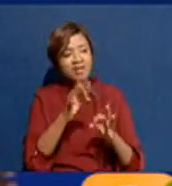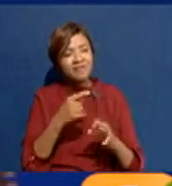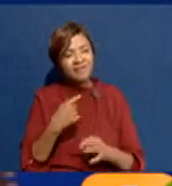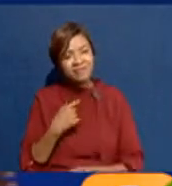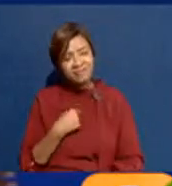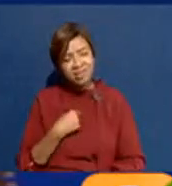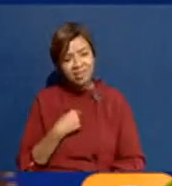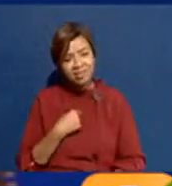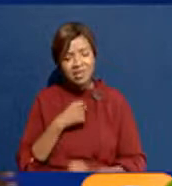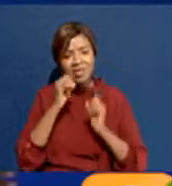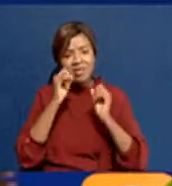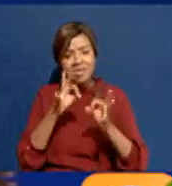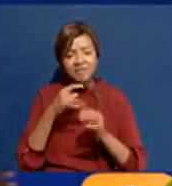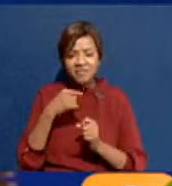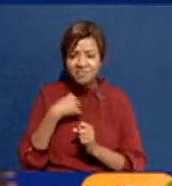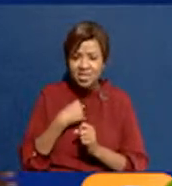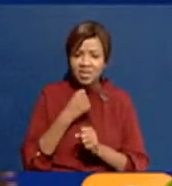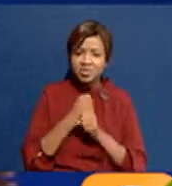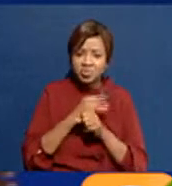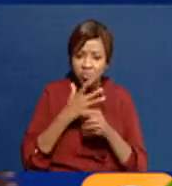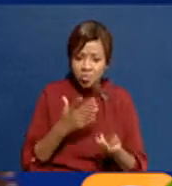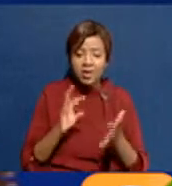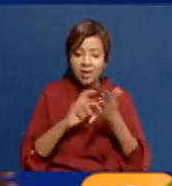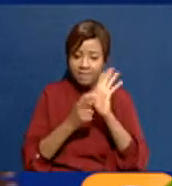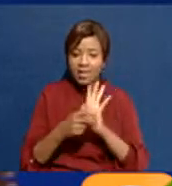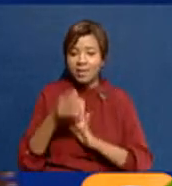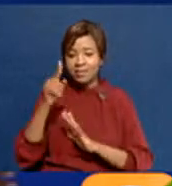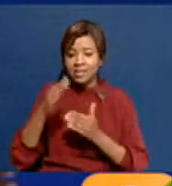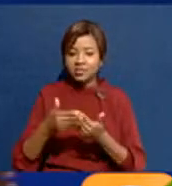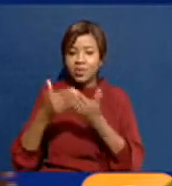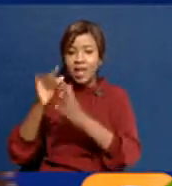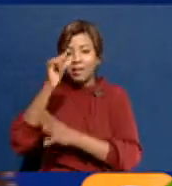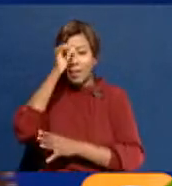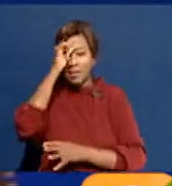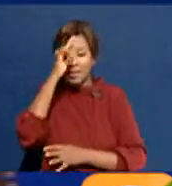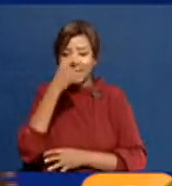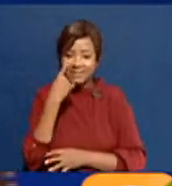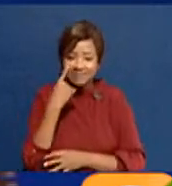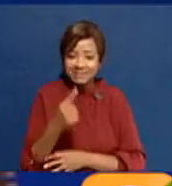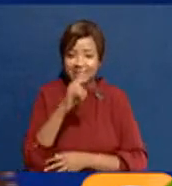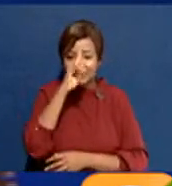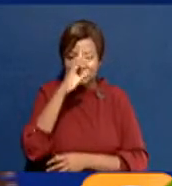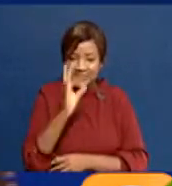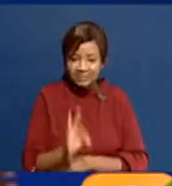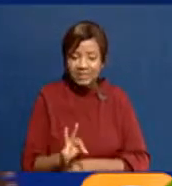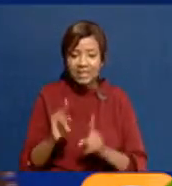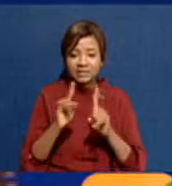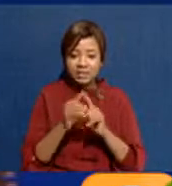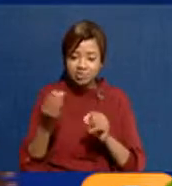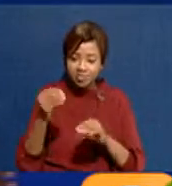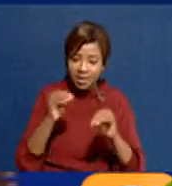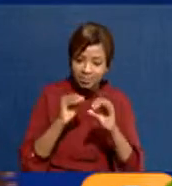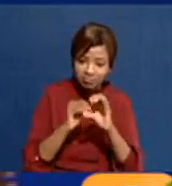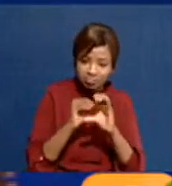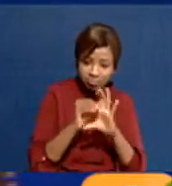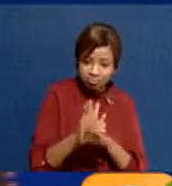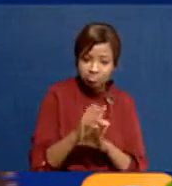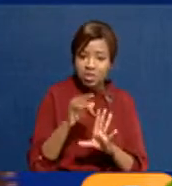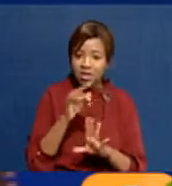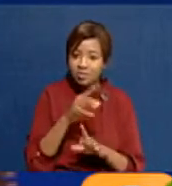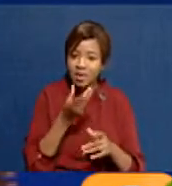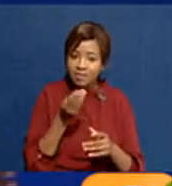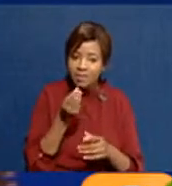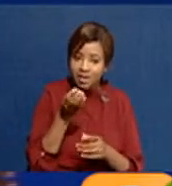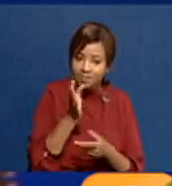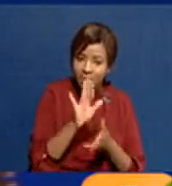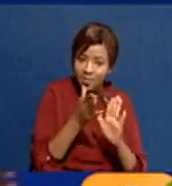my wife. So we need, the government needs to be serious and invest and get the investment, get returns from these investments